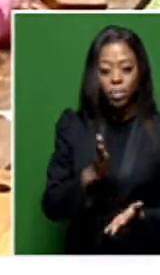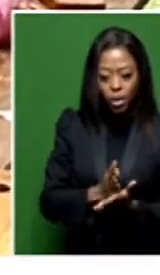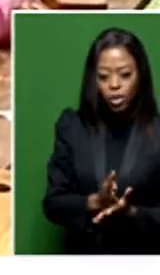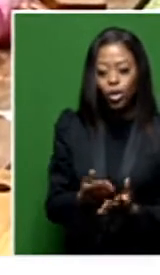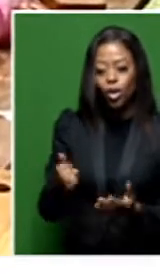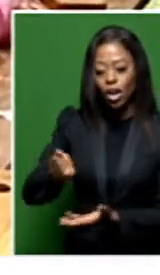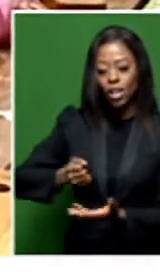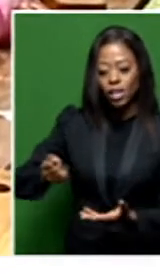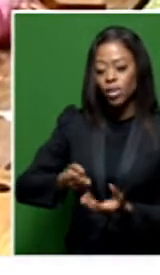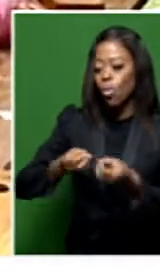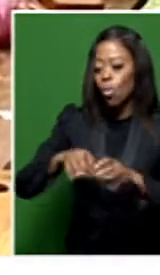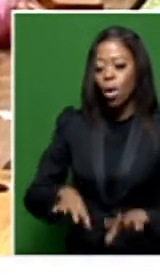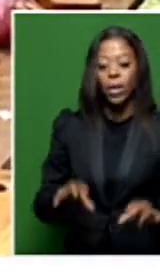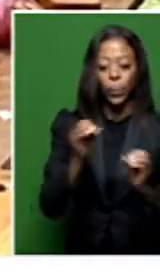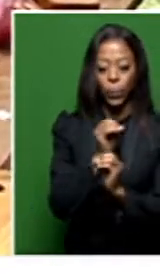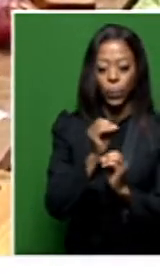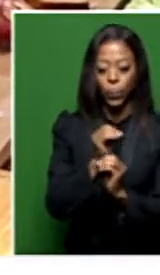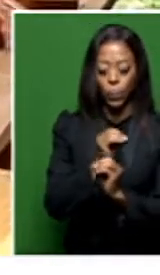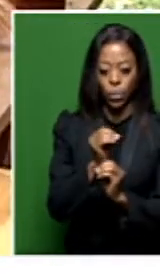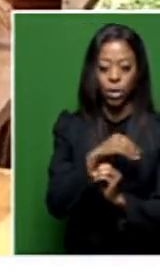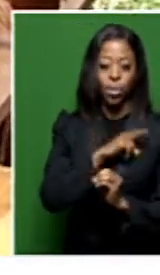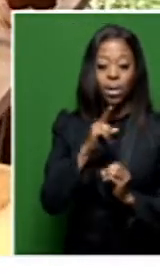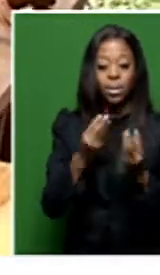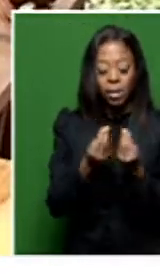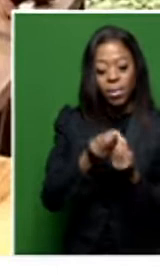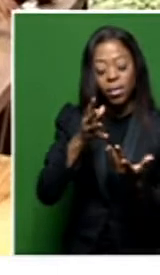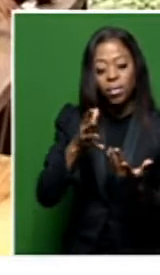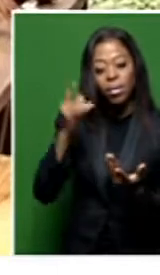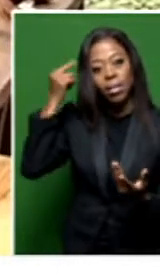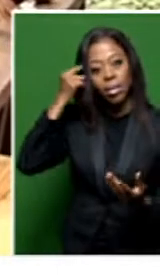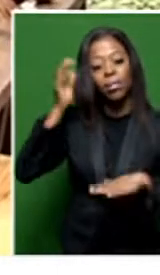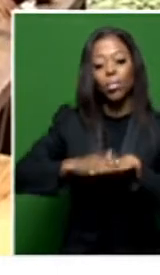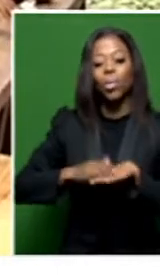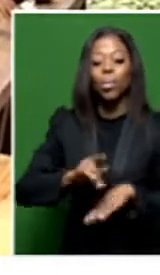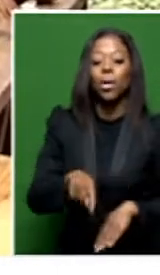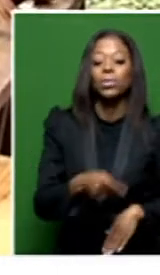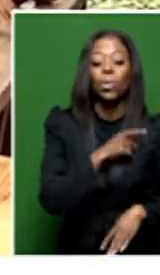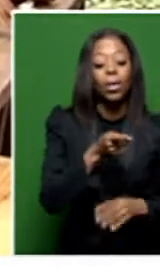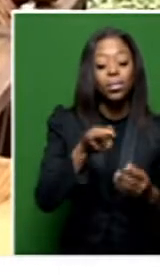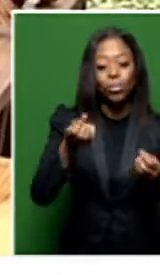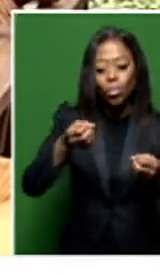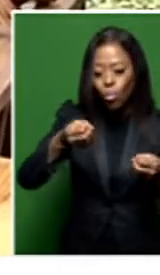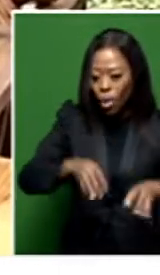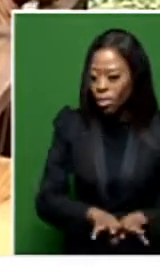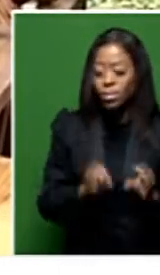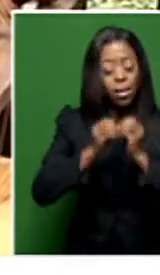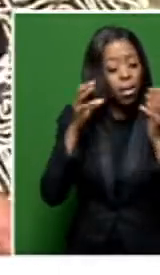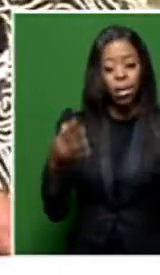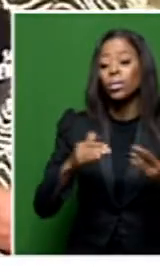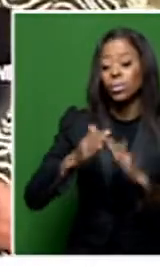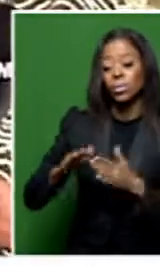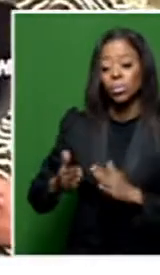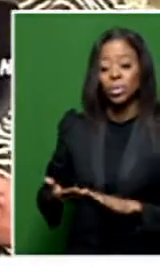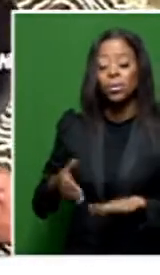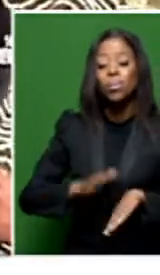kitchen at home, because again, it's another consciousness that you need to get to as a human being. Because waste is a big thing in our